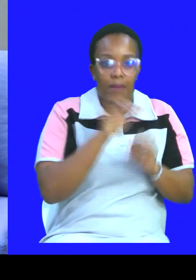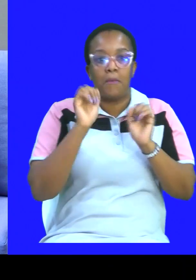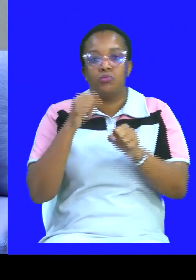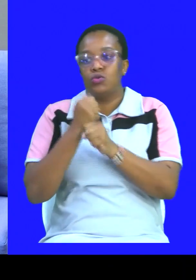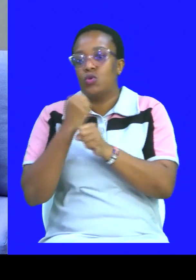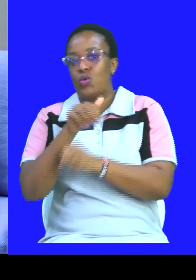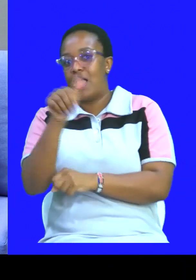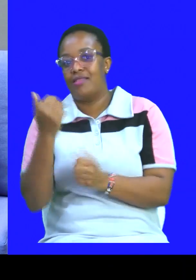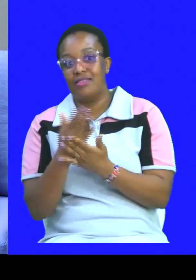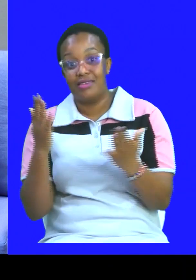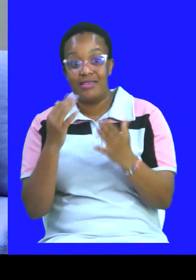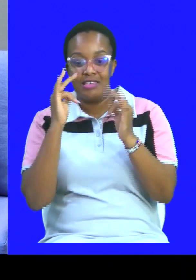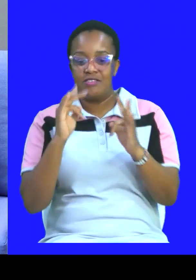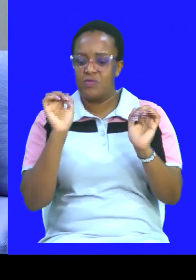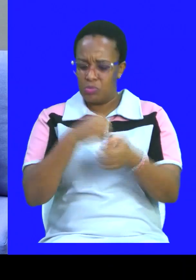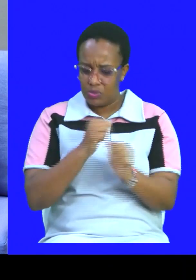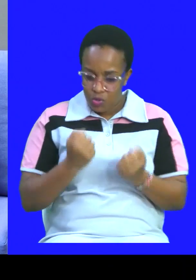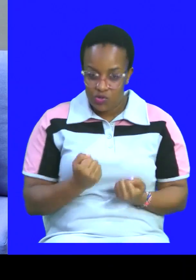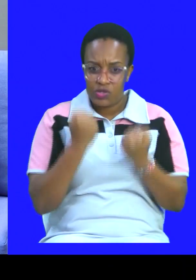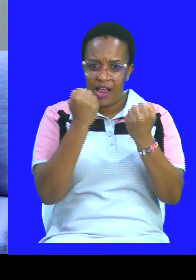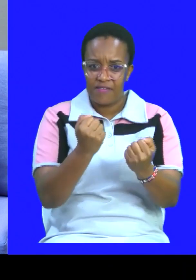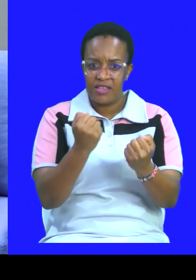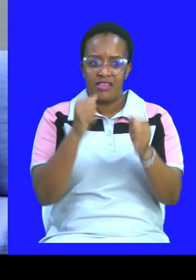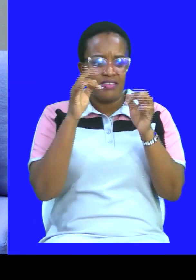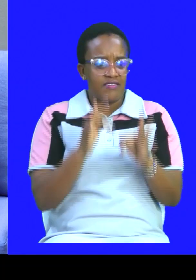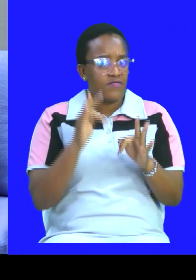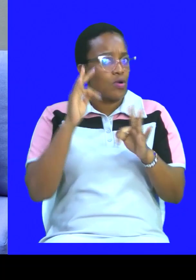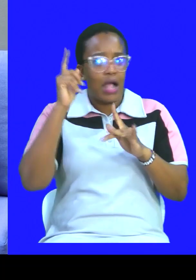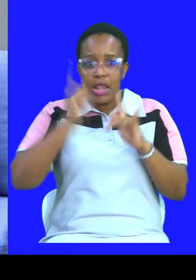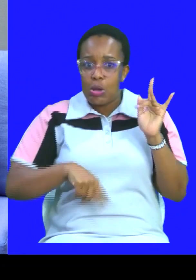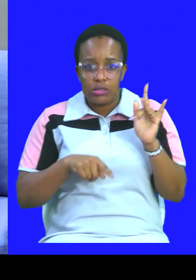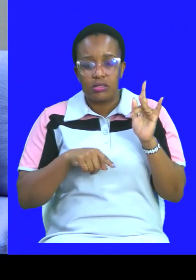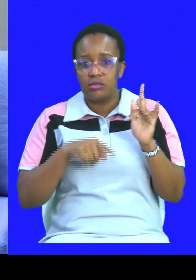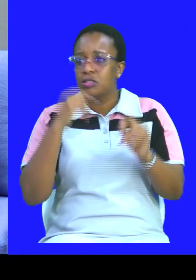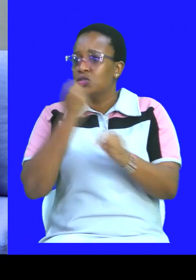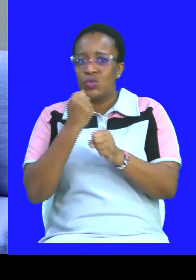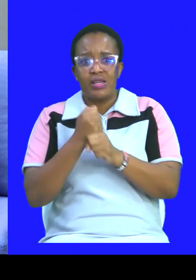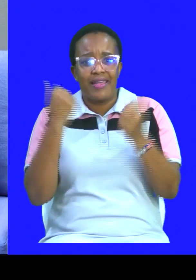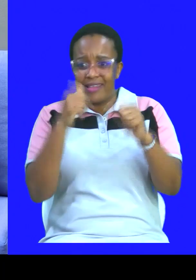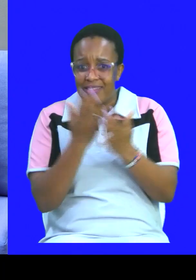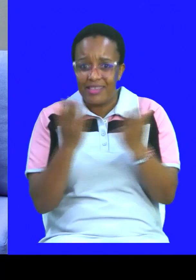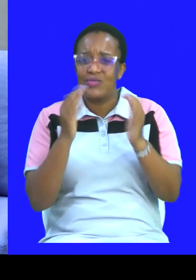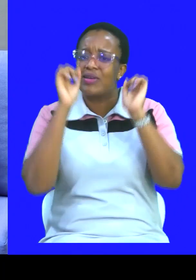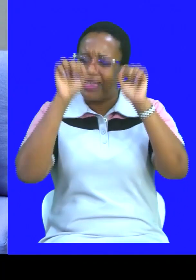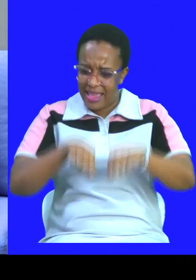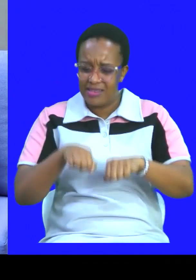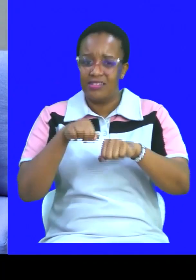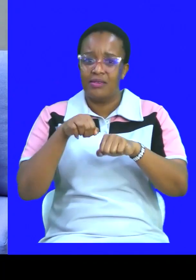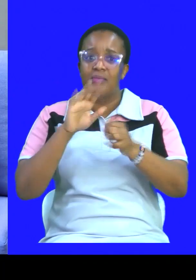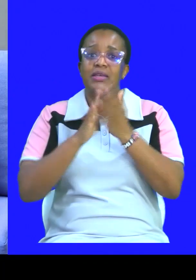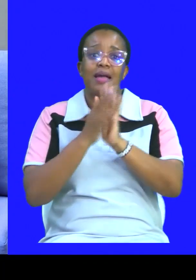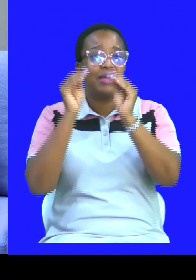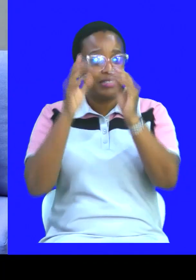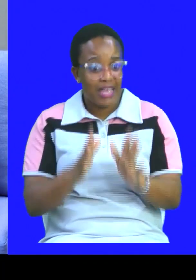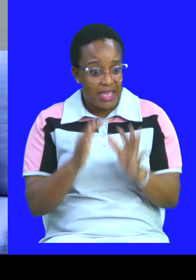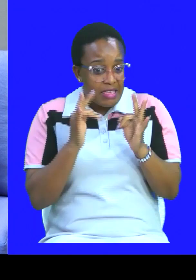If you cannot drive, if you cannot do the driver part, you can be a teacher. If you can't be a